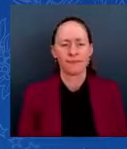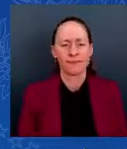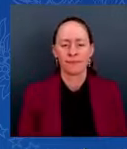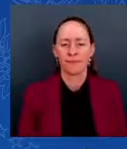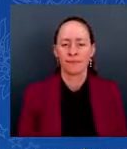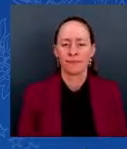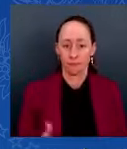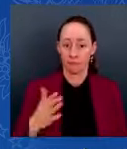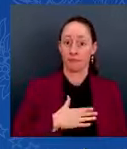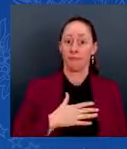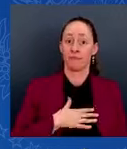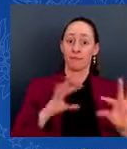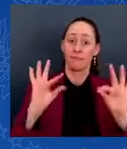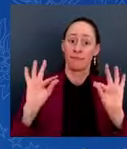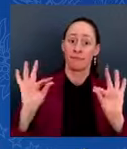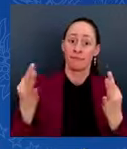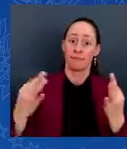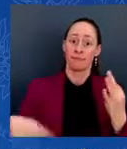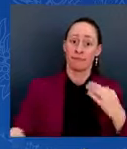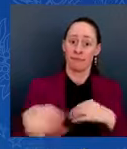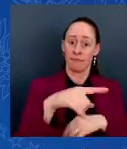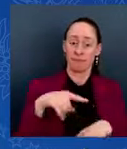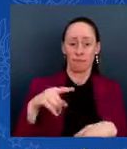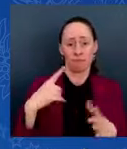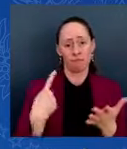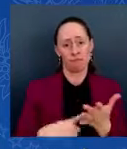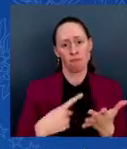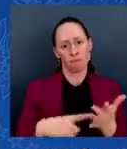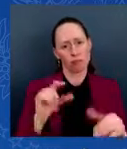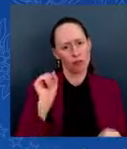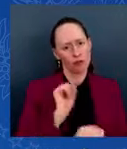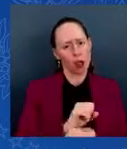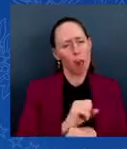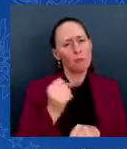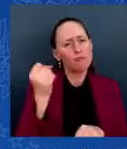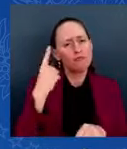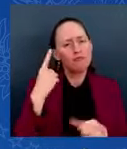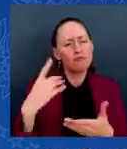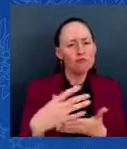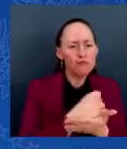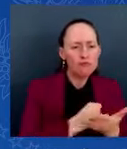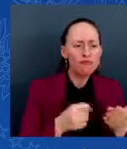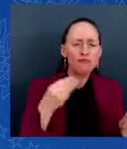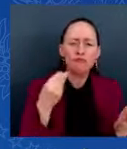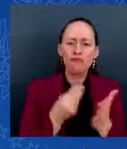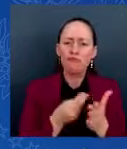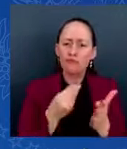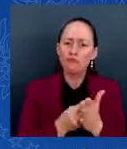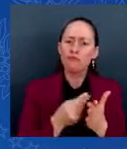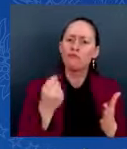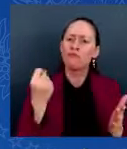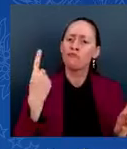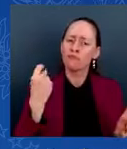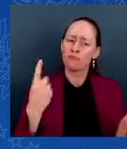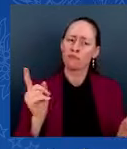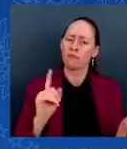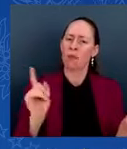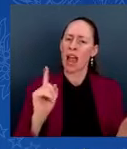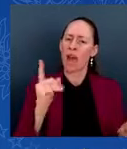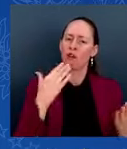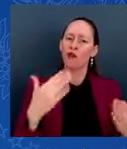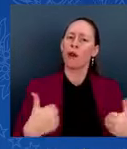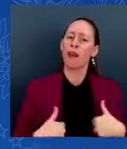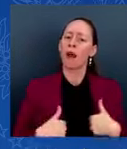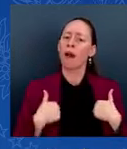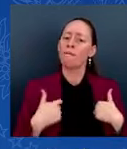your dignity. It's about respect. And I really mean this. This is what he would say. My dad was a well-read guy, never got a chance to go to college. He